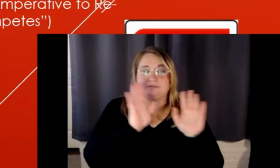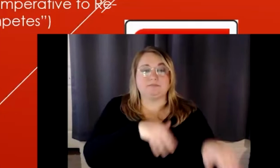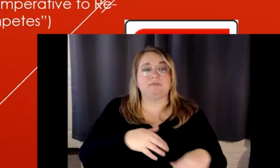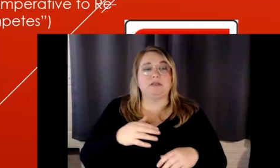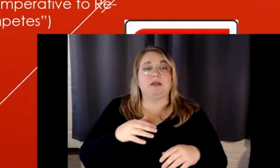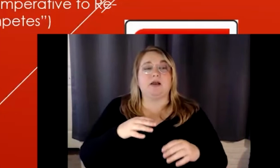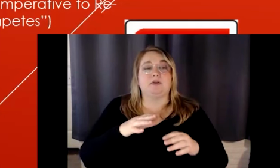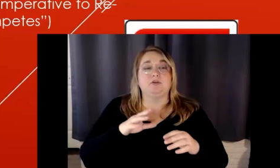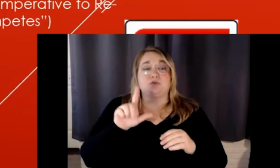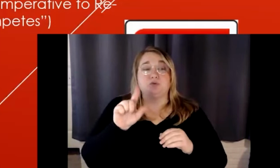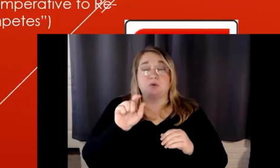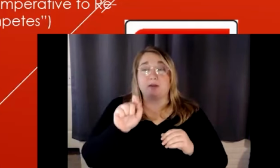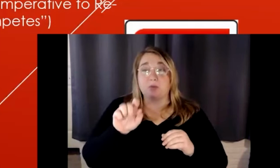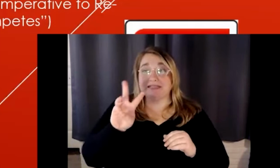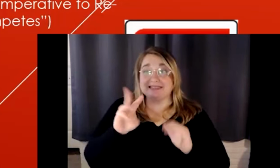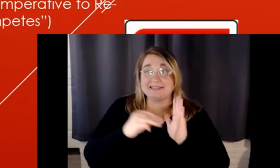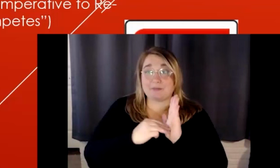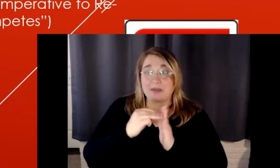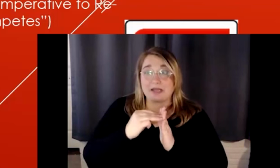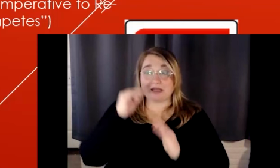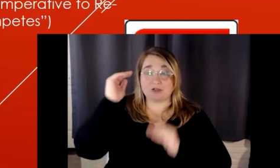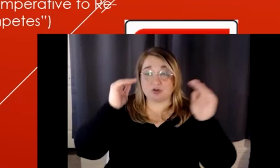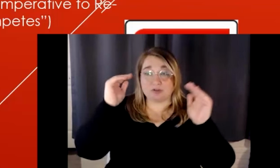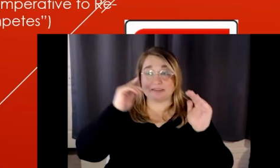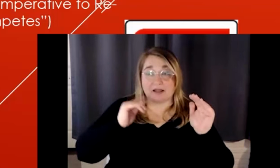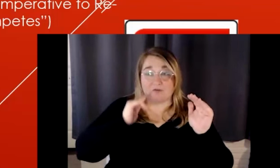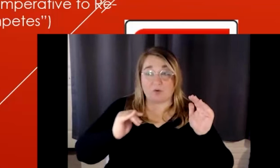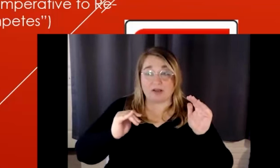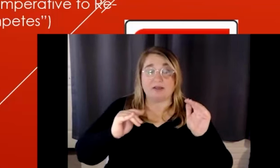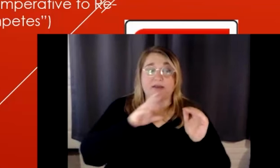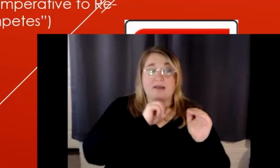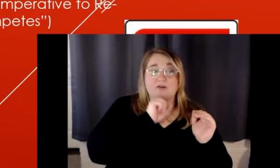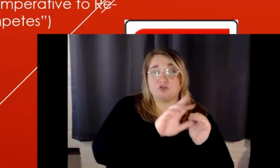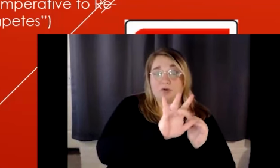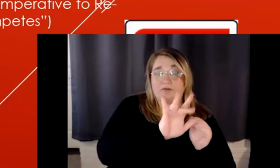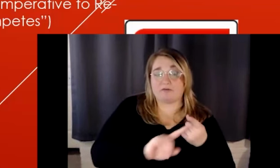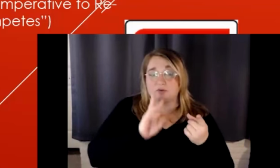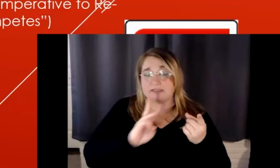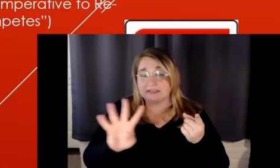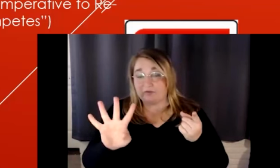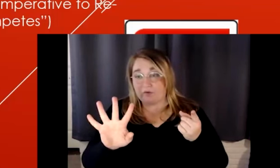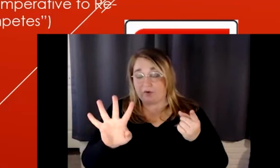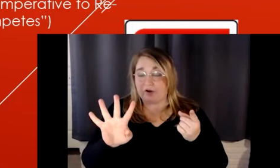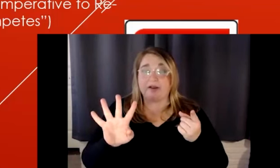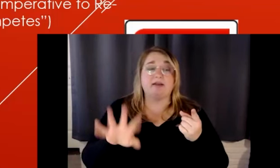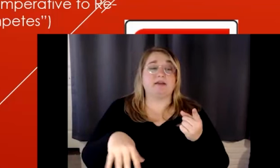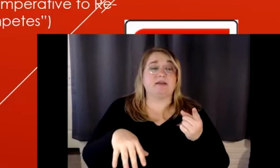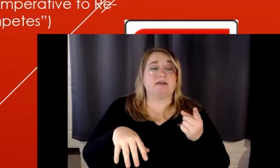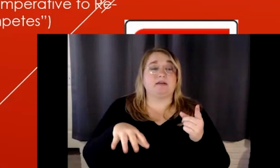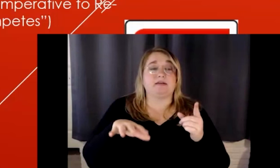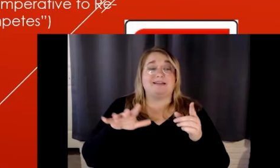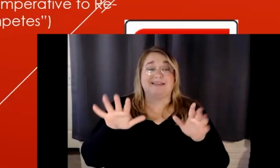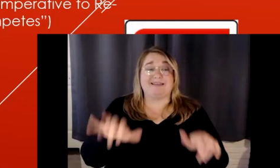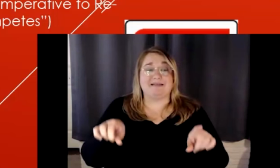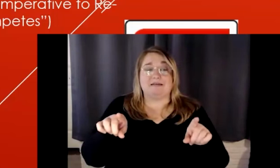20.6 million adults in California, age 25 to 64. Of these, 12.3 million adults have no